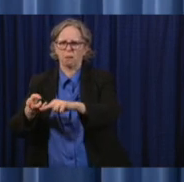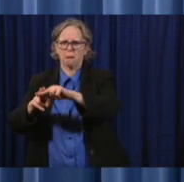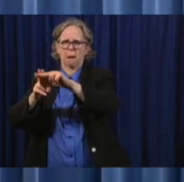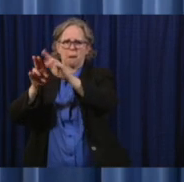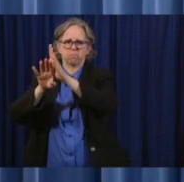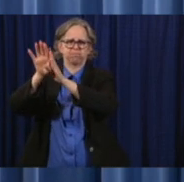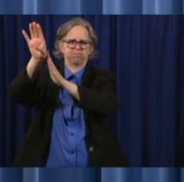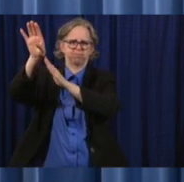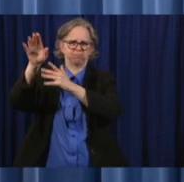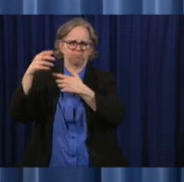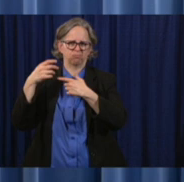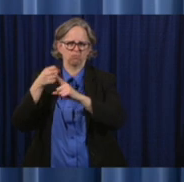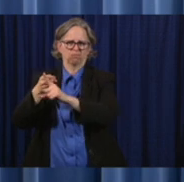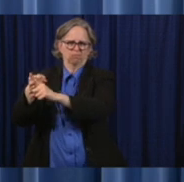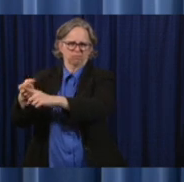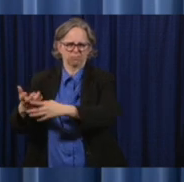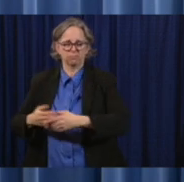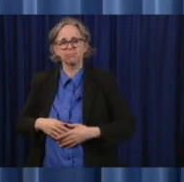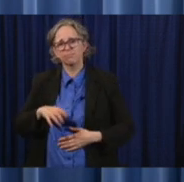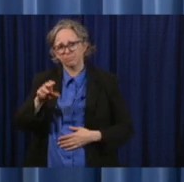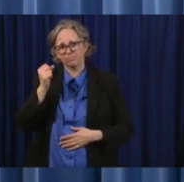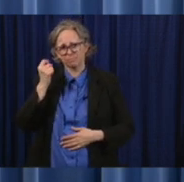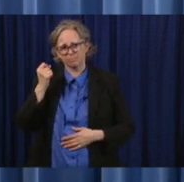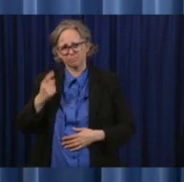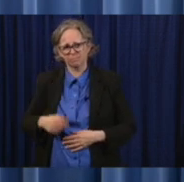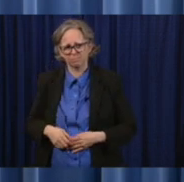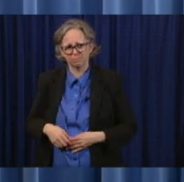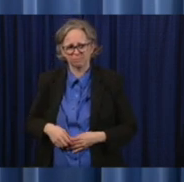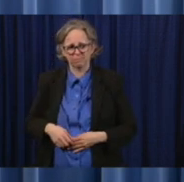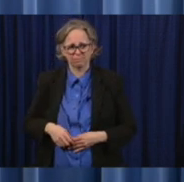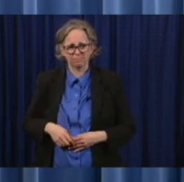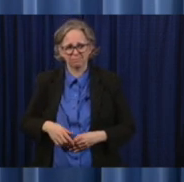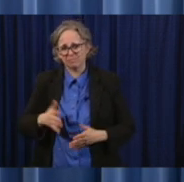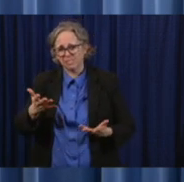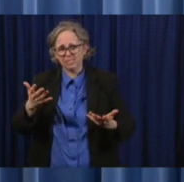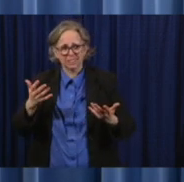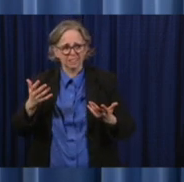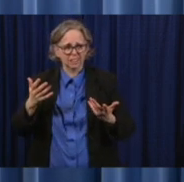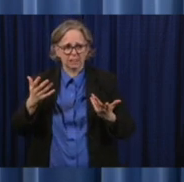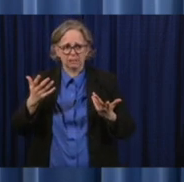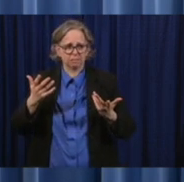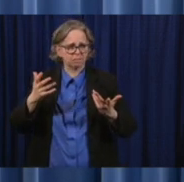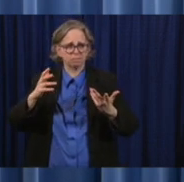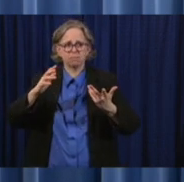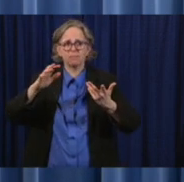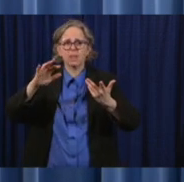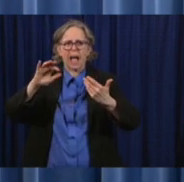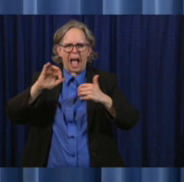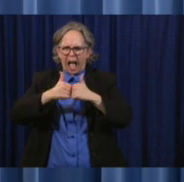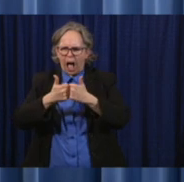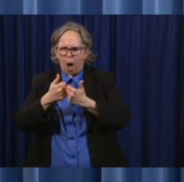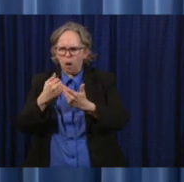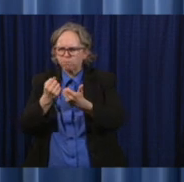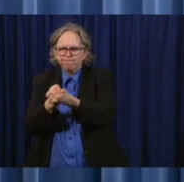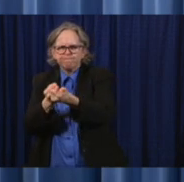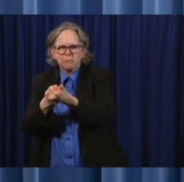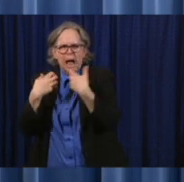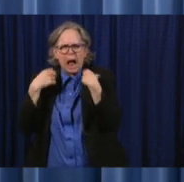long-term ability of us to provide help and assistance to people in the medical